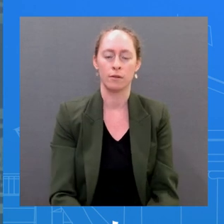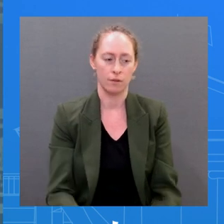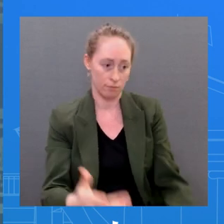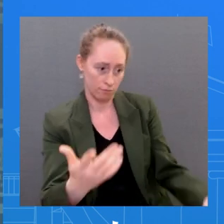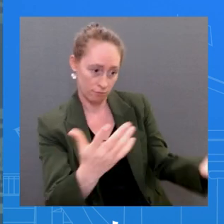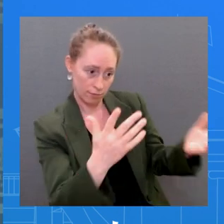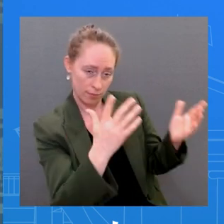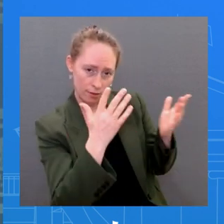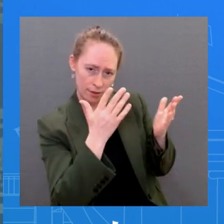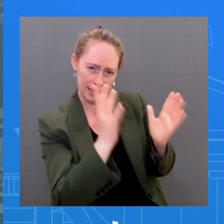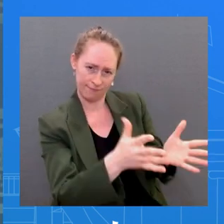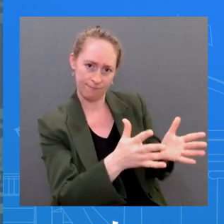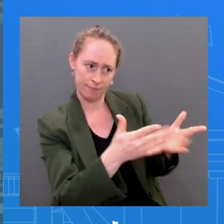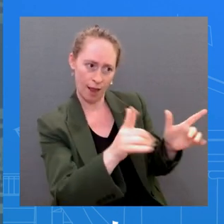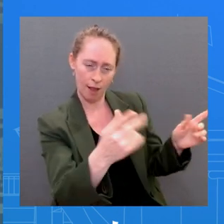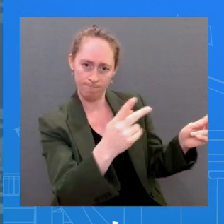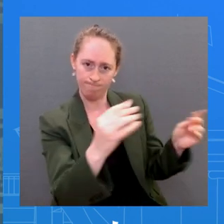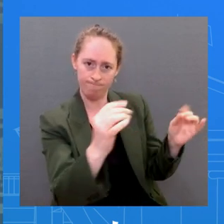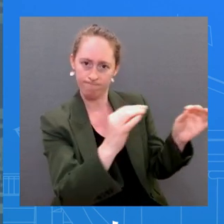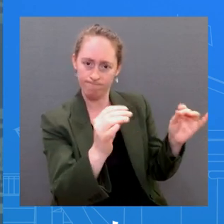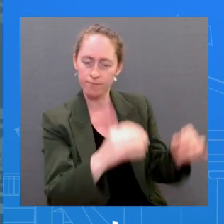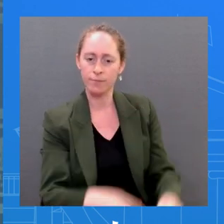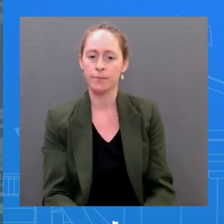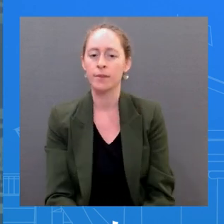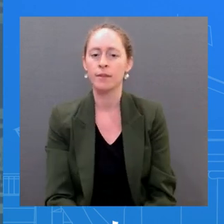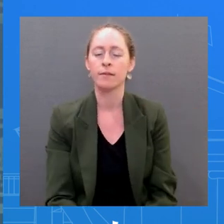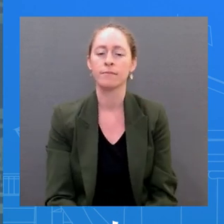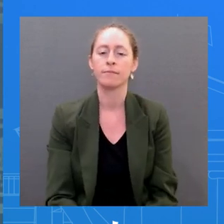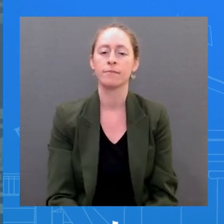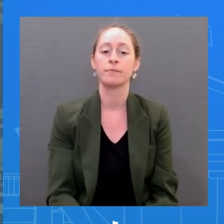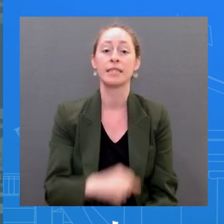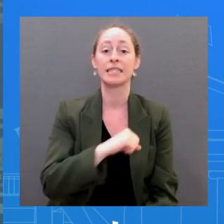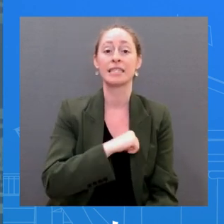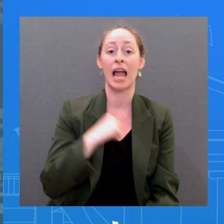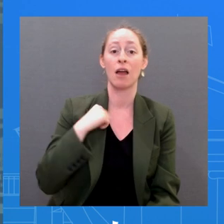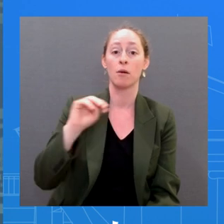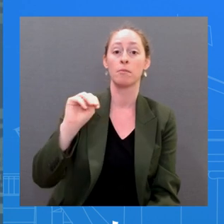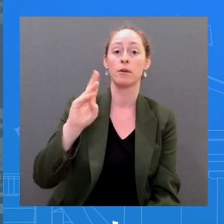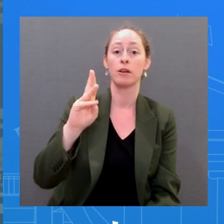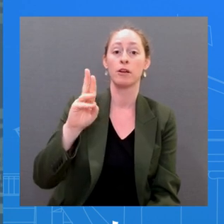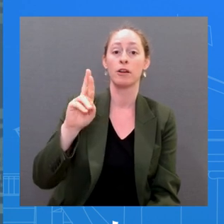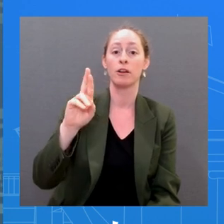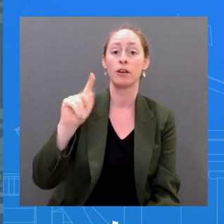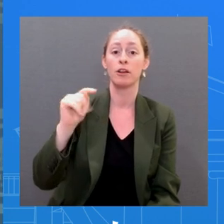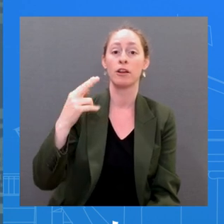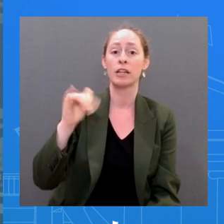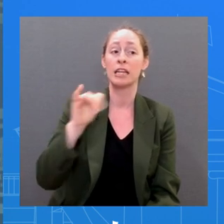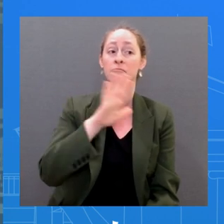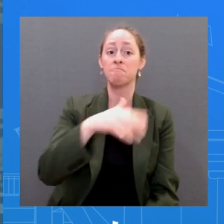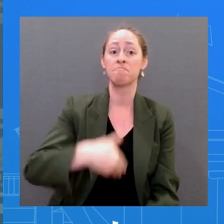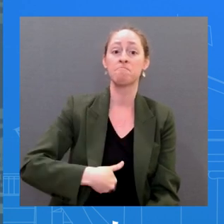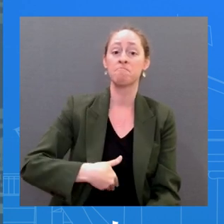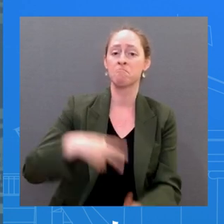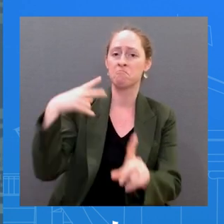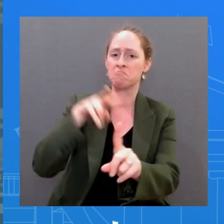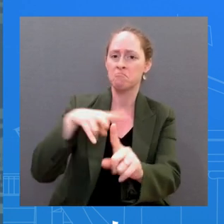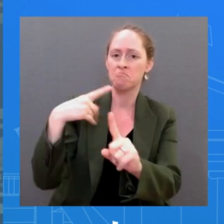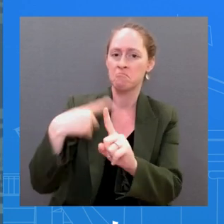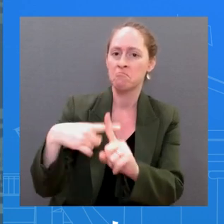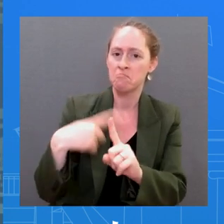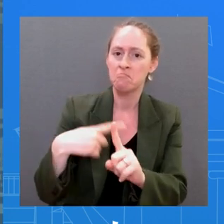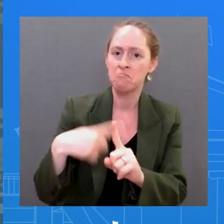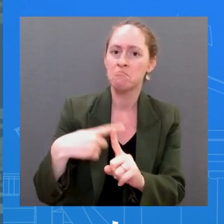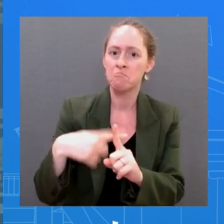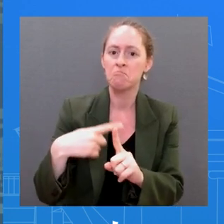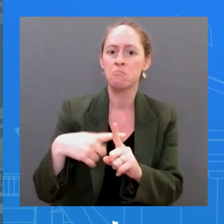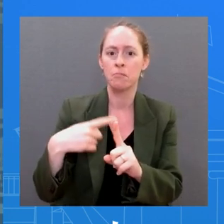you know, Senator Murphy is very optimistic, and he has said this is the most optimistic that he has been in some time.